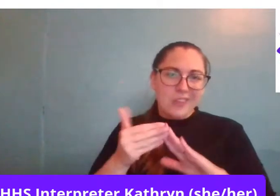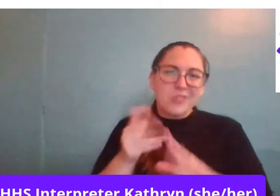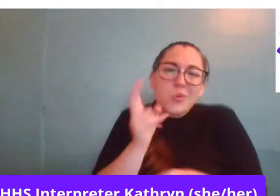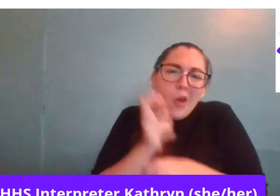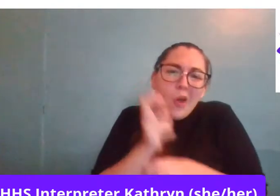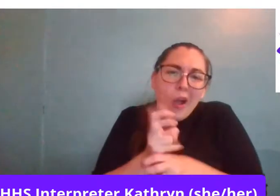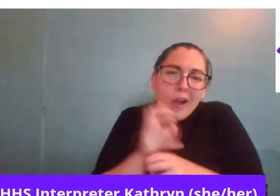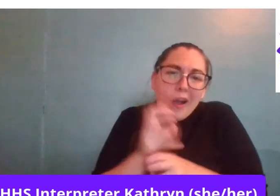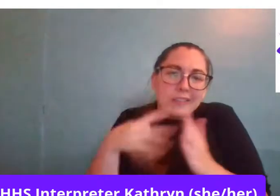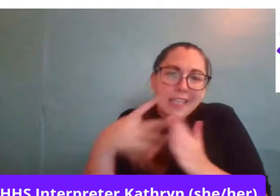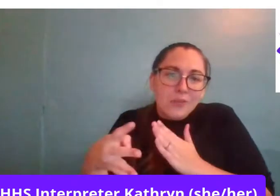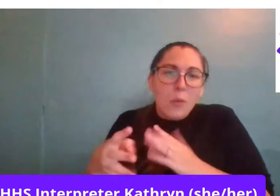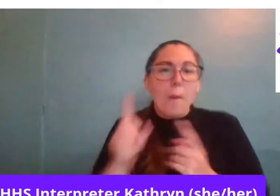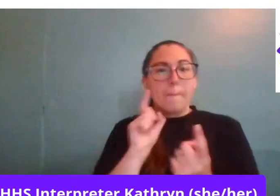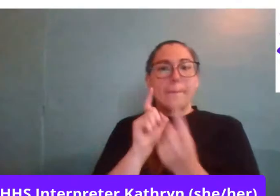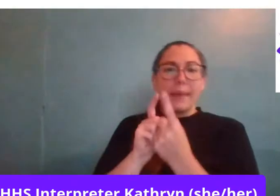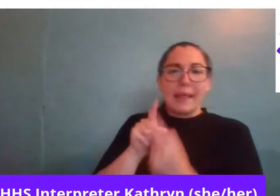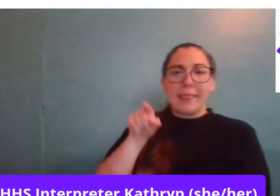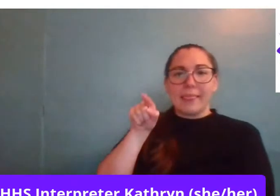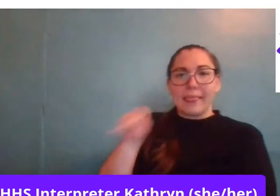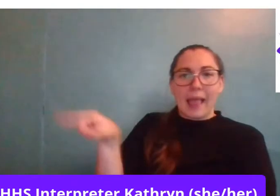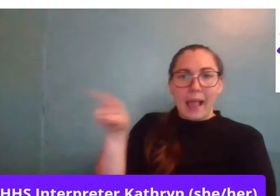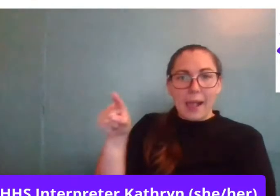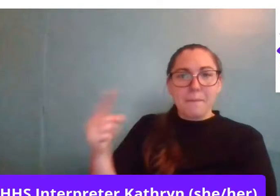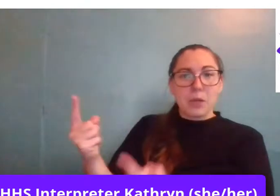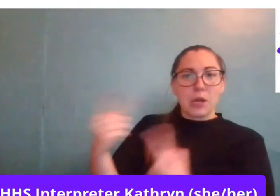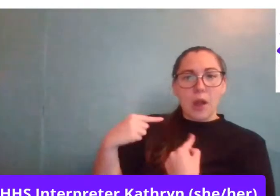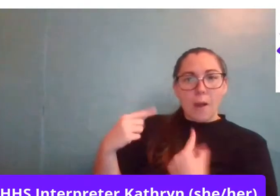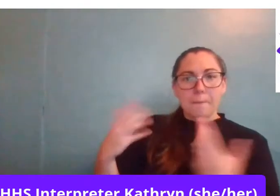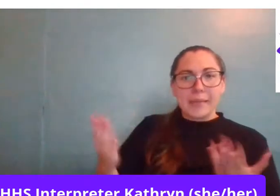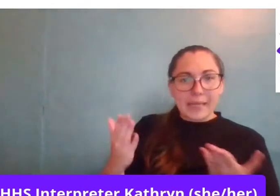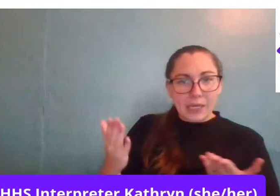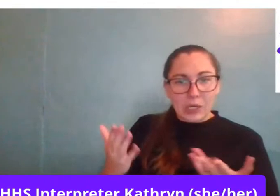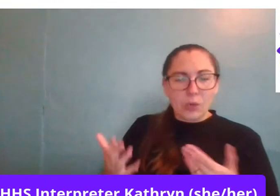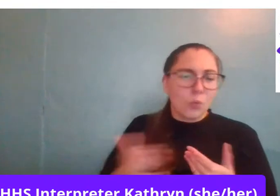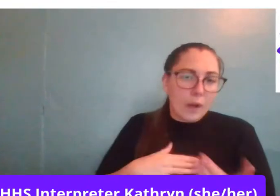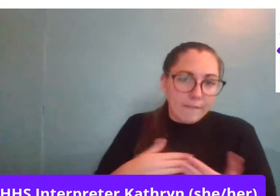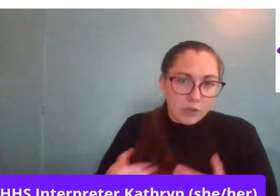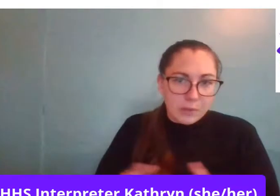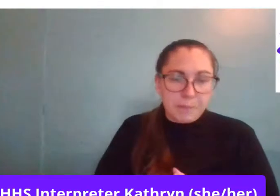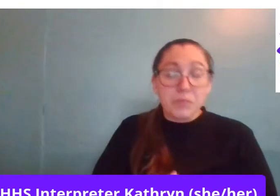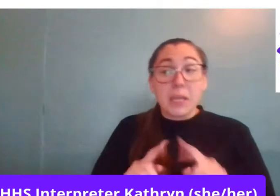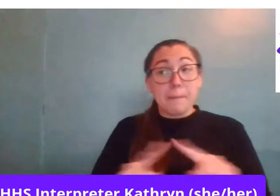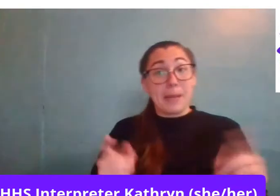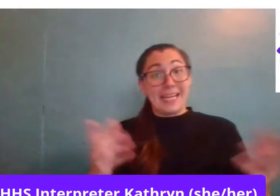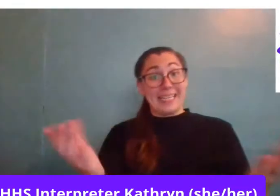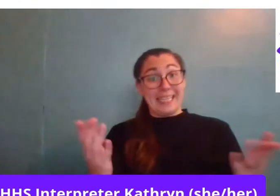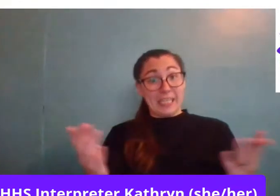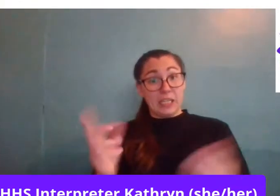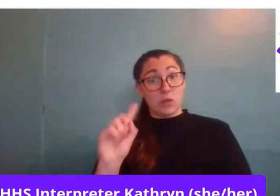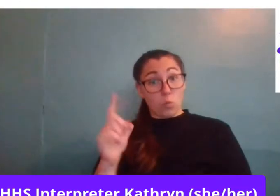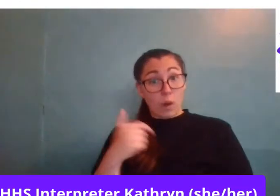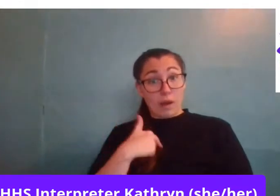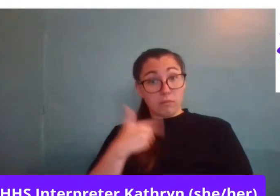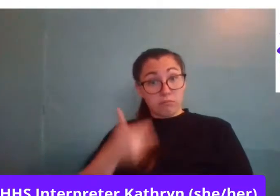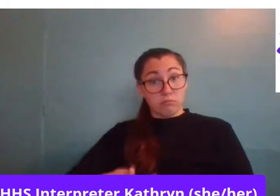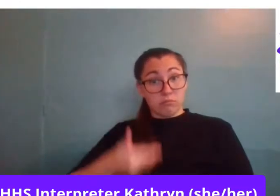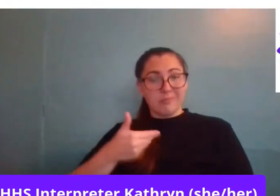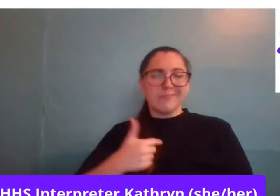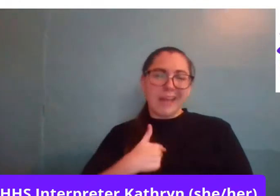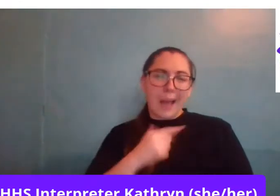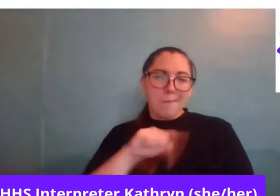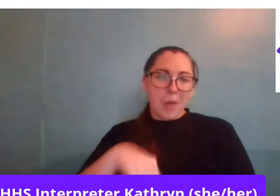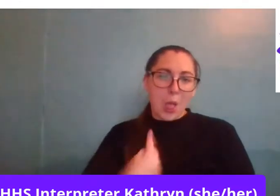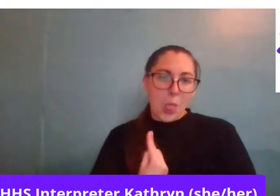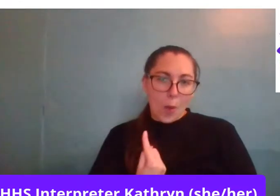meet them or they come here or whatever. But here, where I am, I'm just, pretty much alone, and so it